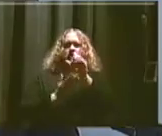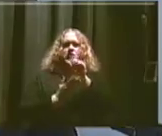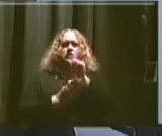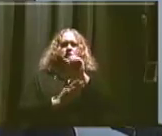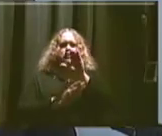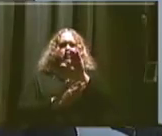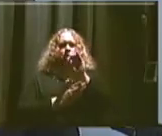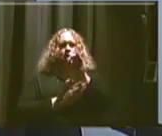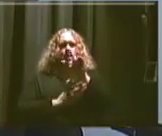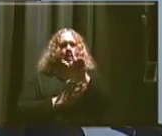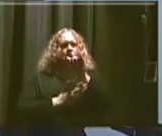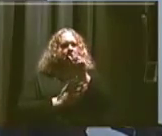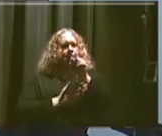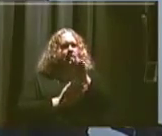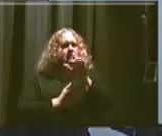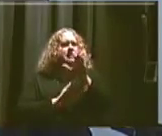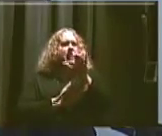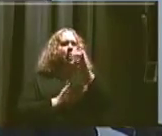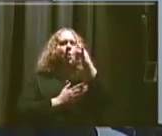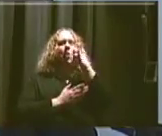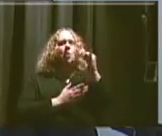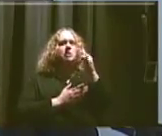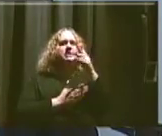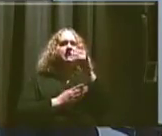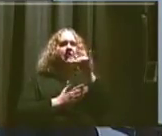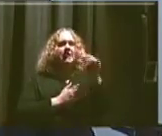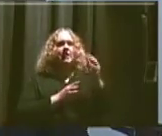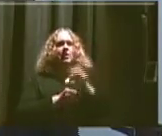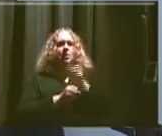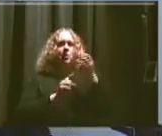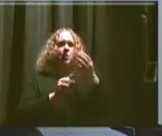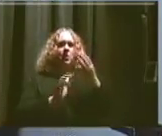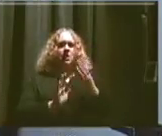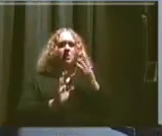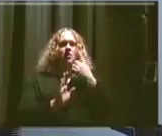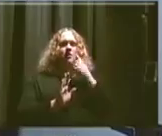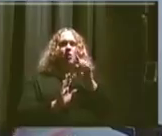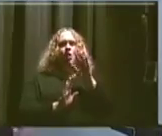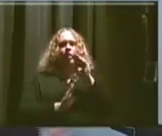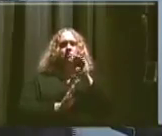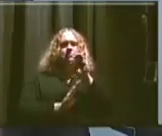eighth grade. So it's a pleasure at this time for me to introduce Kelsey Broyles.